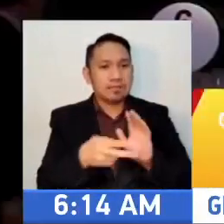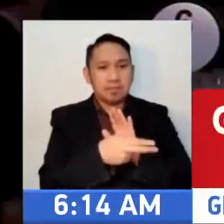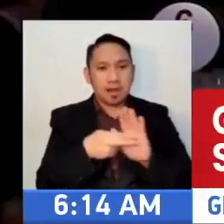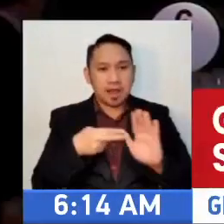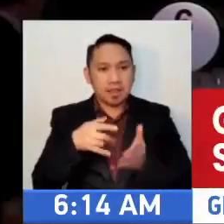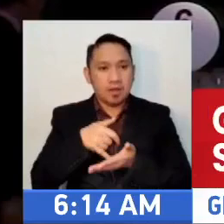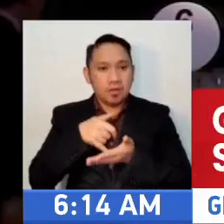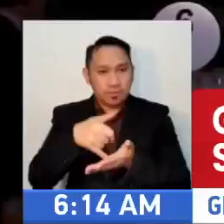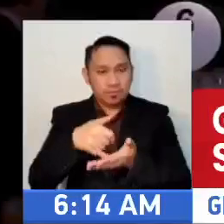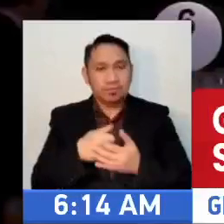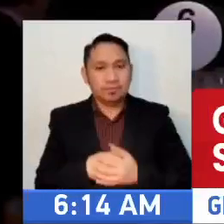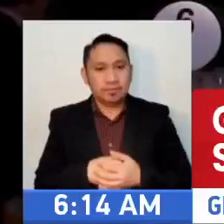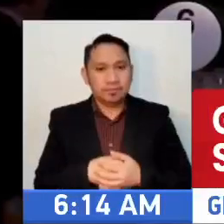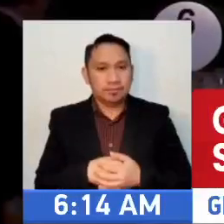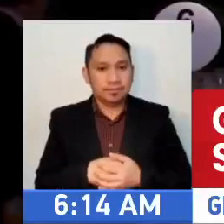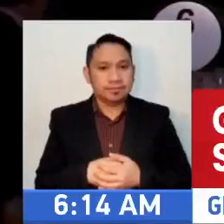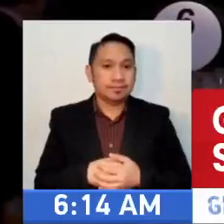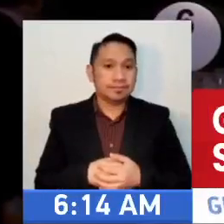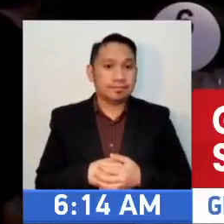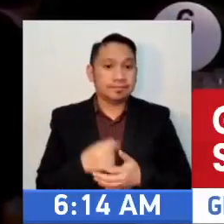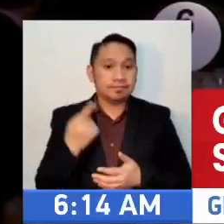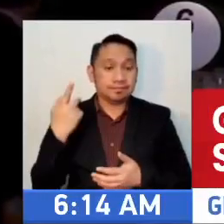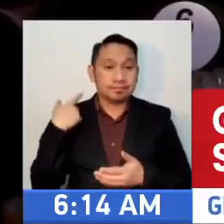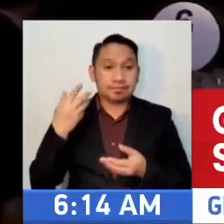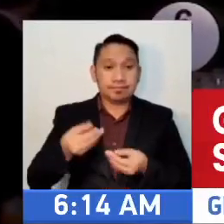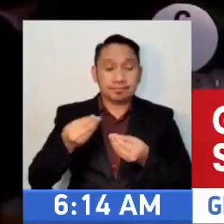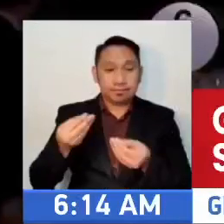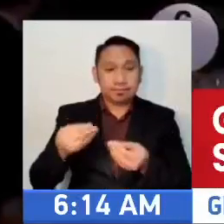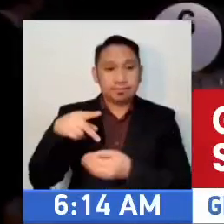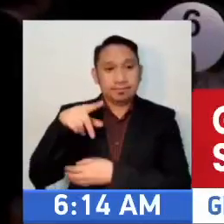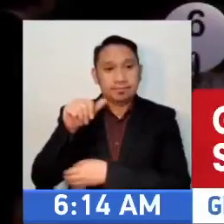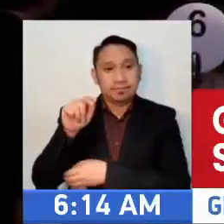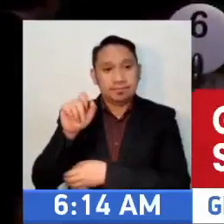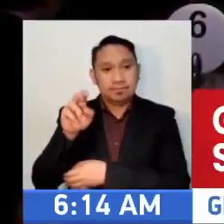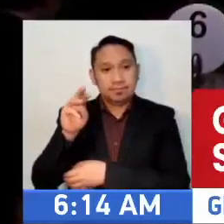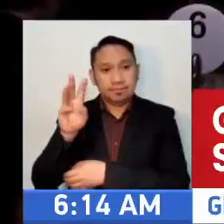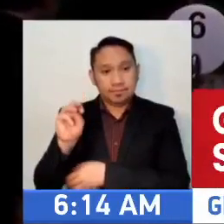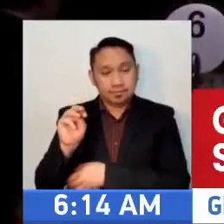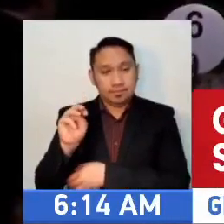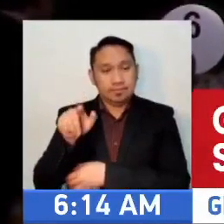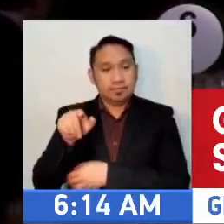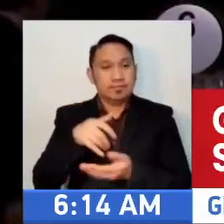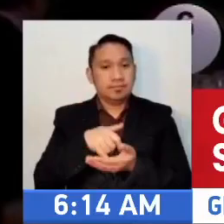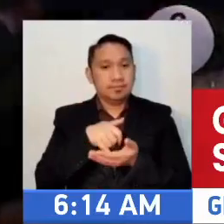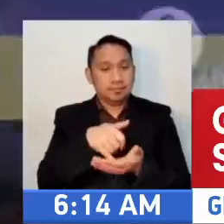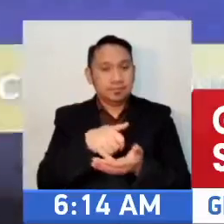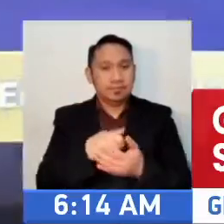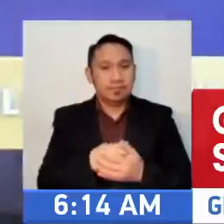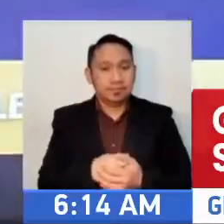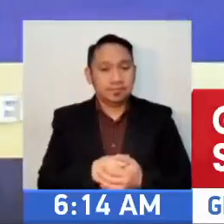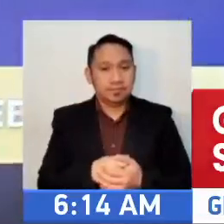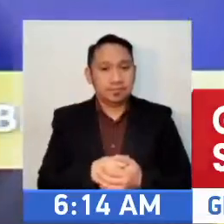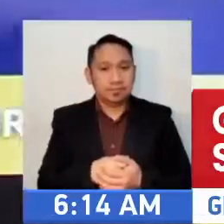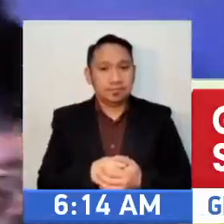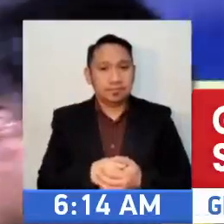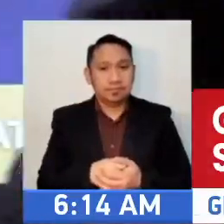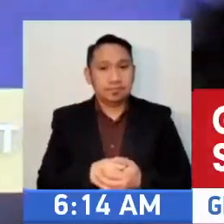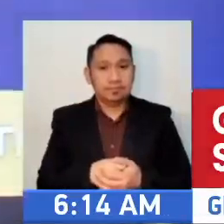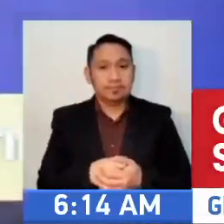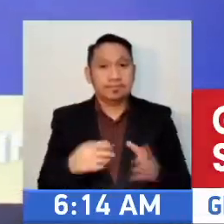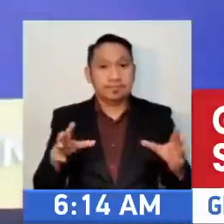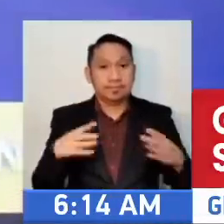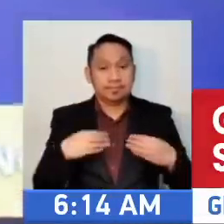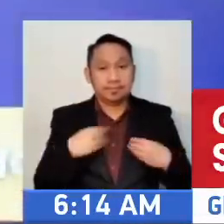ng Trusted Brands sa Platinum Awards sa ilalim ng TV network kategory ang GMA Network Incorporated na tinanggap ni GMA Senior Vice President for